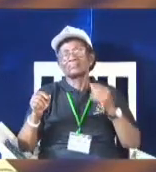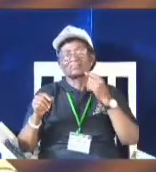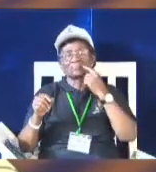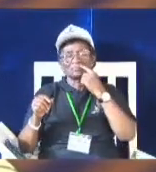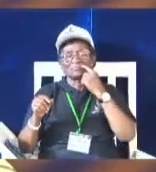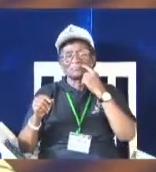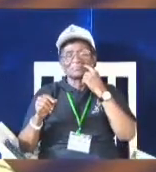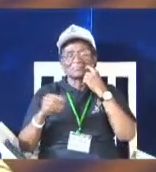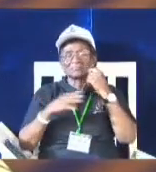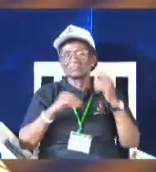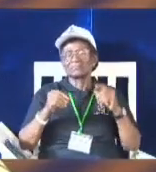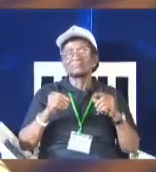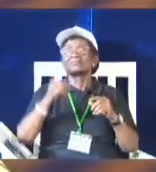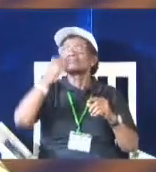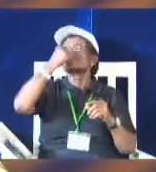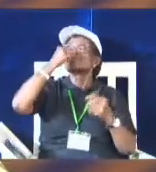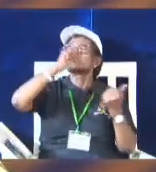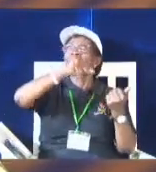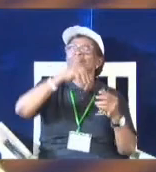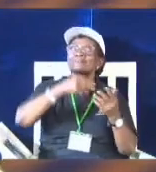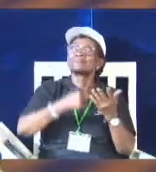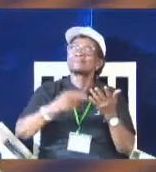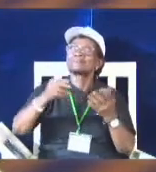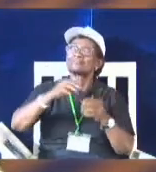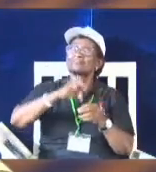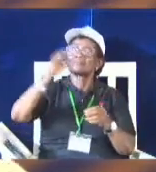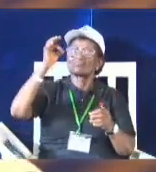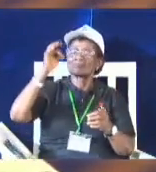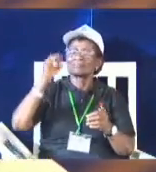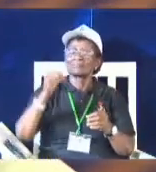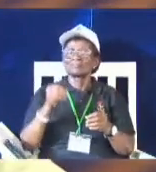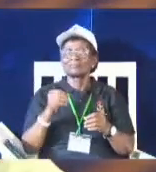and baptized in the Holy Spirit.